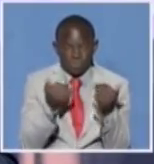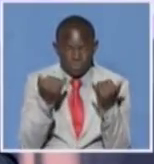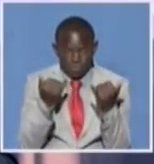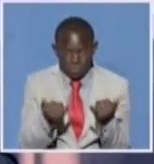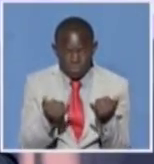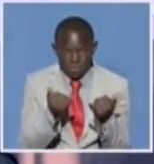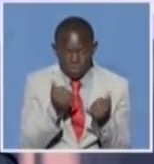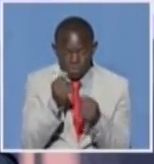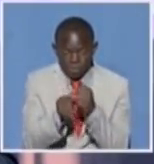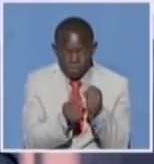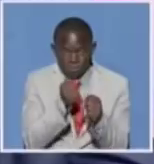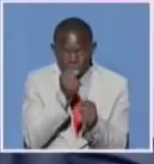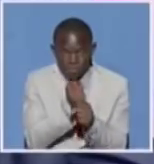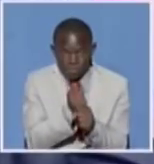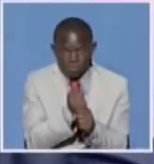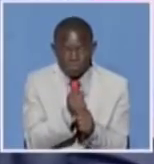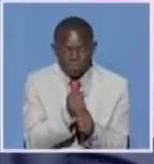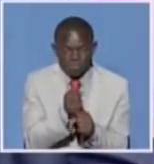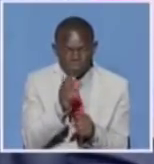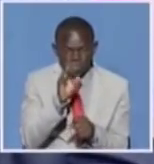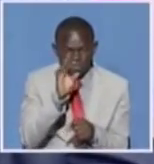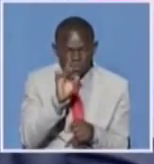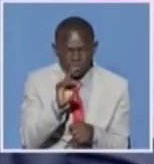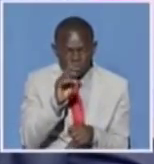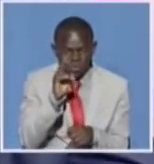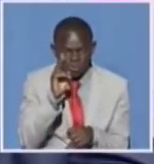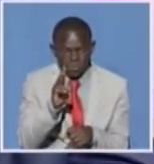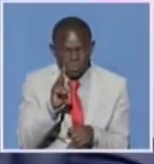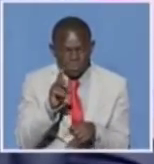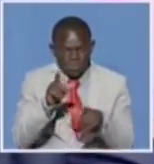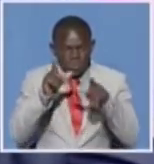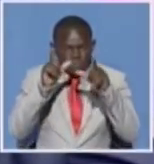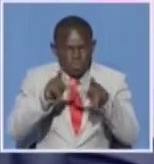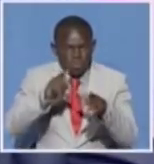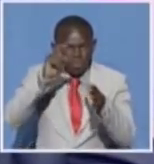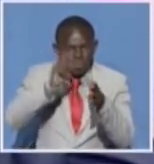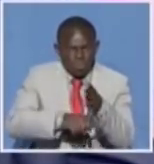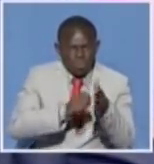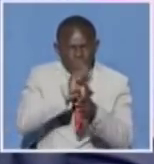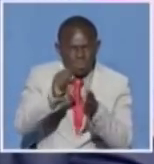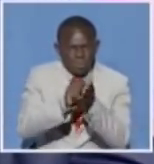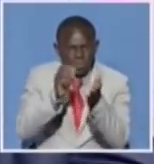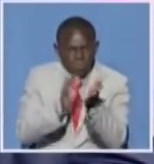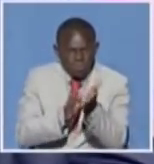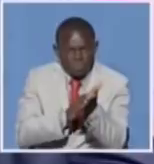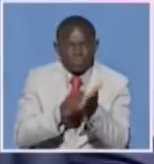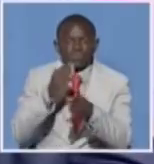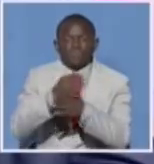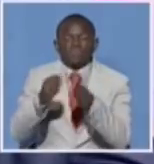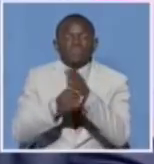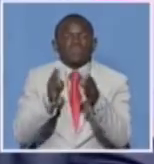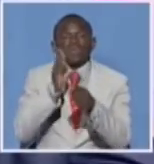82 low-cost model secondary schools with support from the World Bank. We are hoping